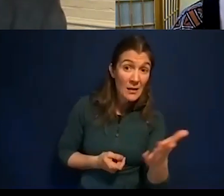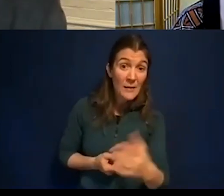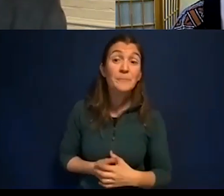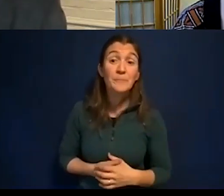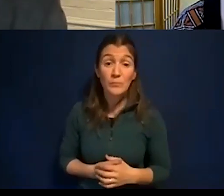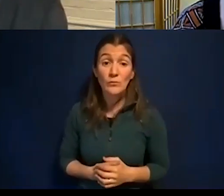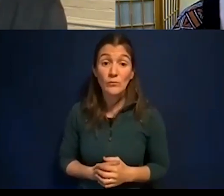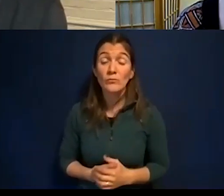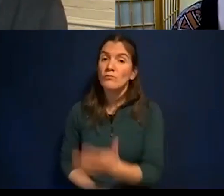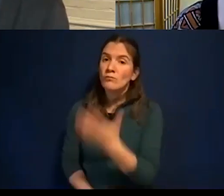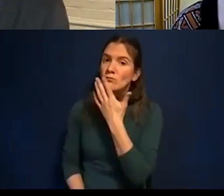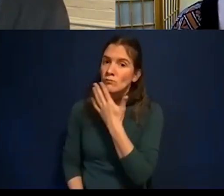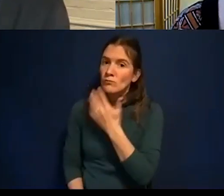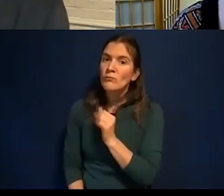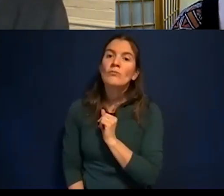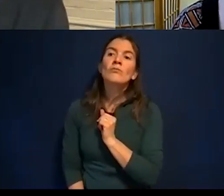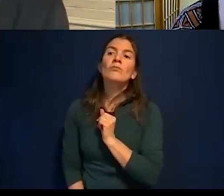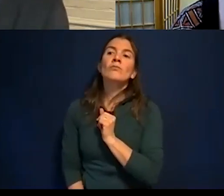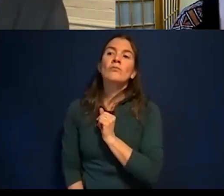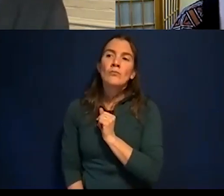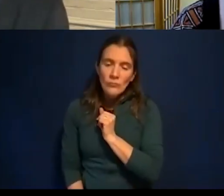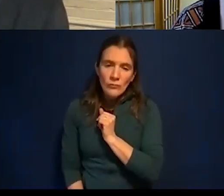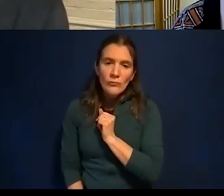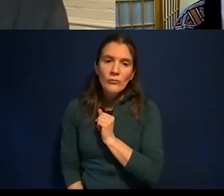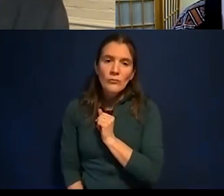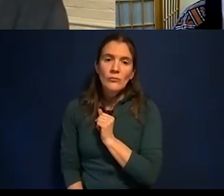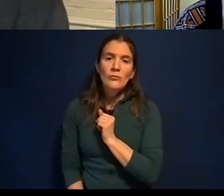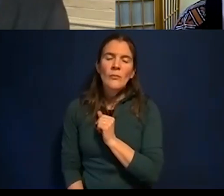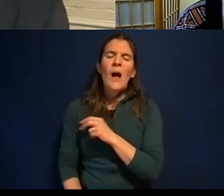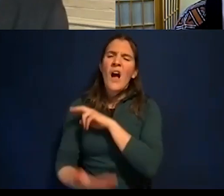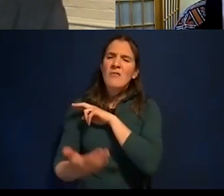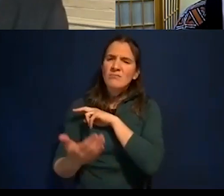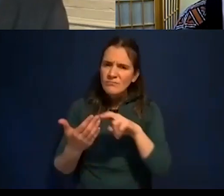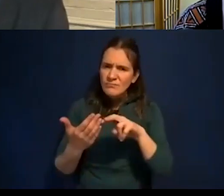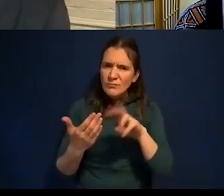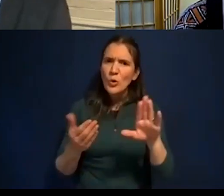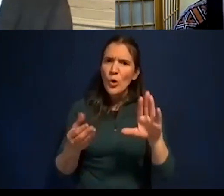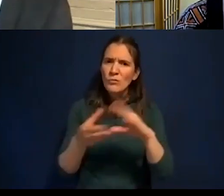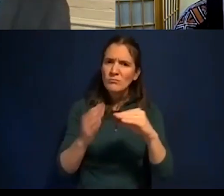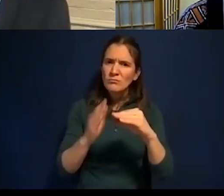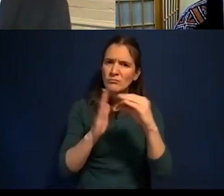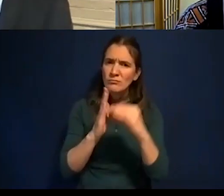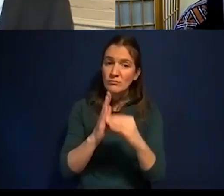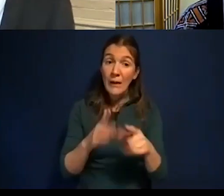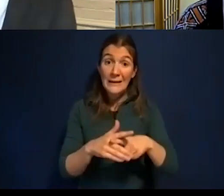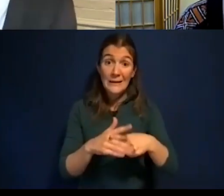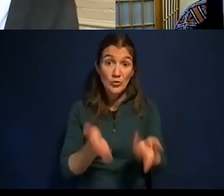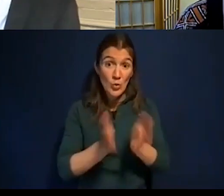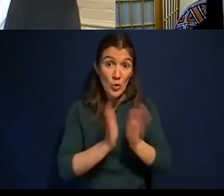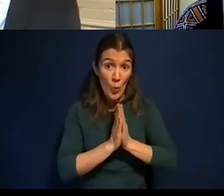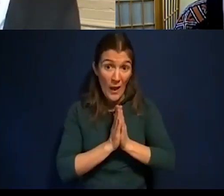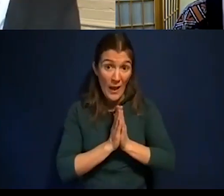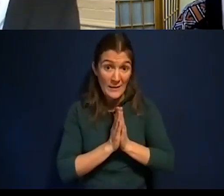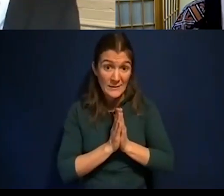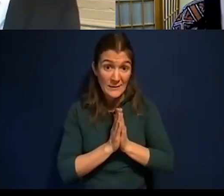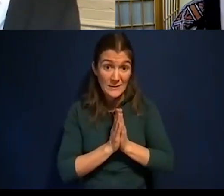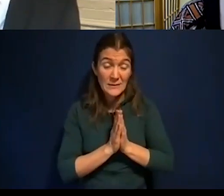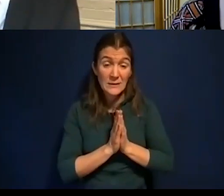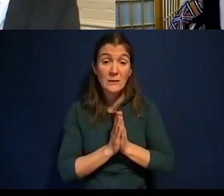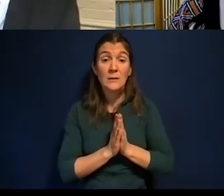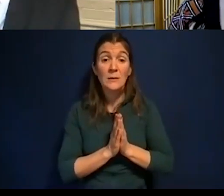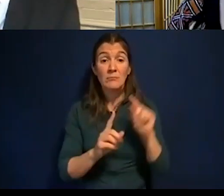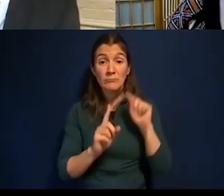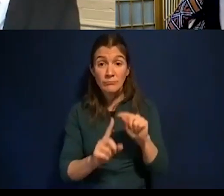Thanks. I noted in the memo that the initial request was really about, you know,